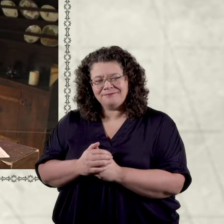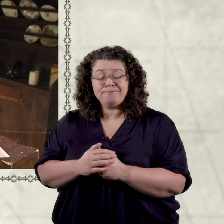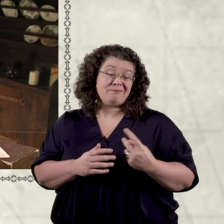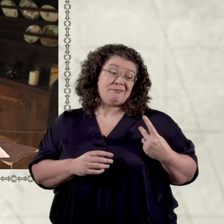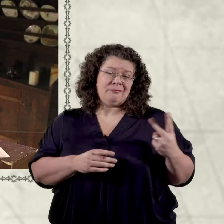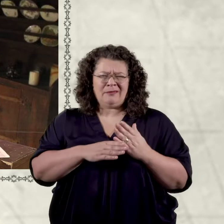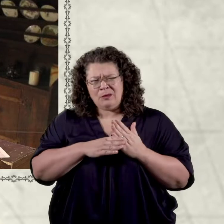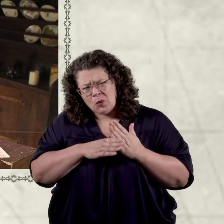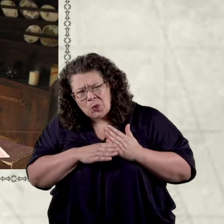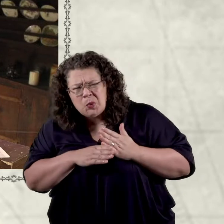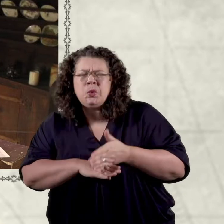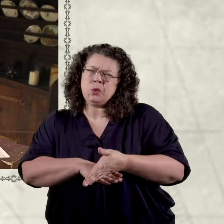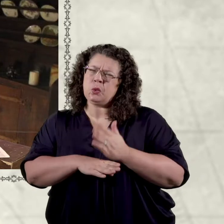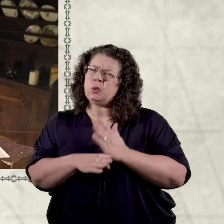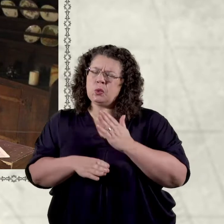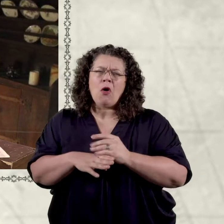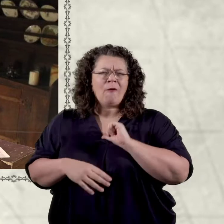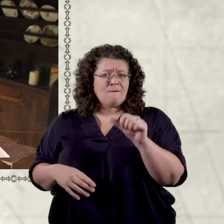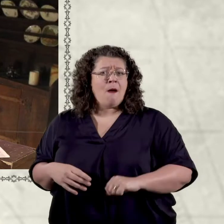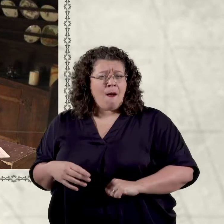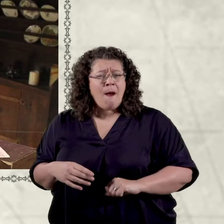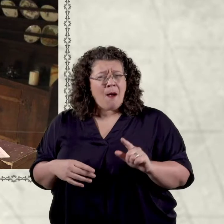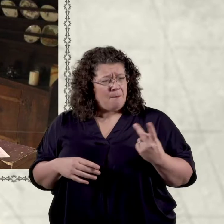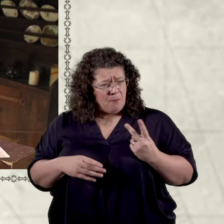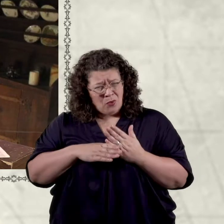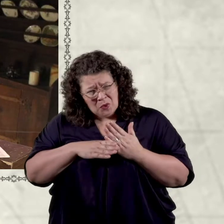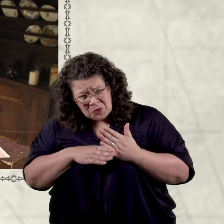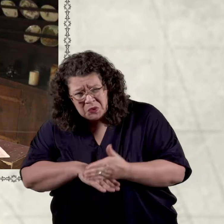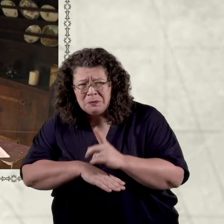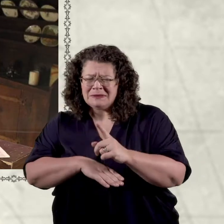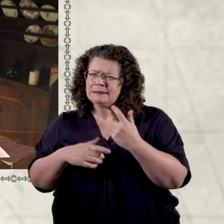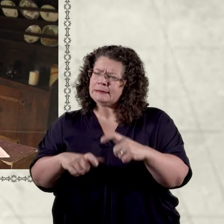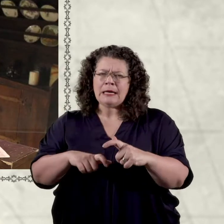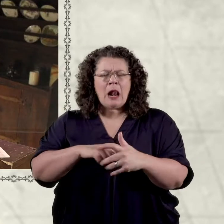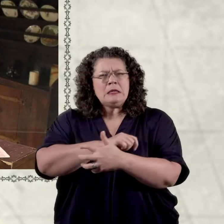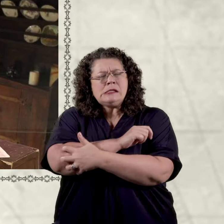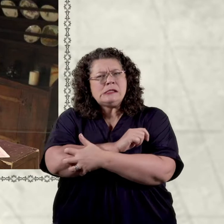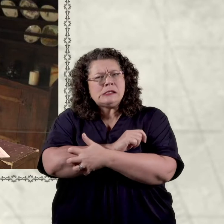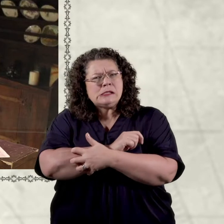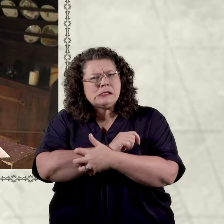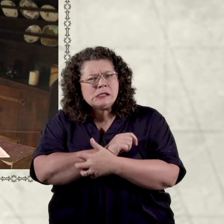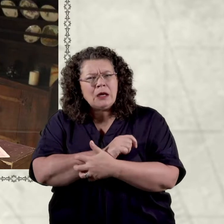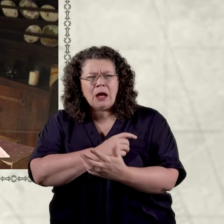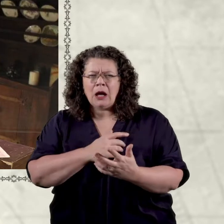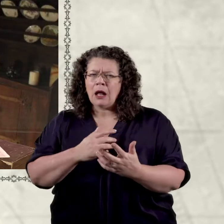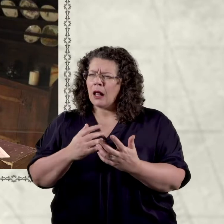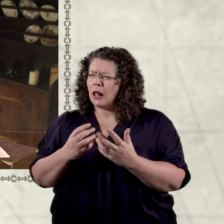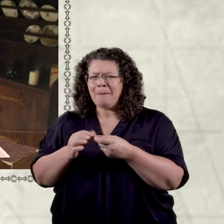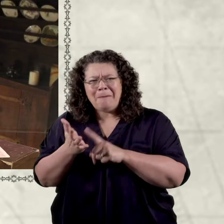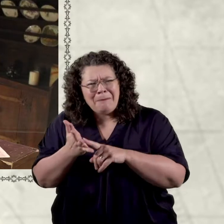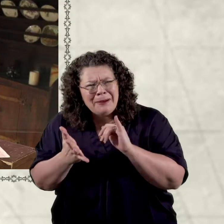Catherine and I work very hard on the farm, but despite all our efforts, we are still very poor. These are